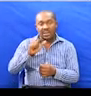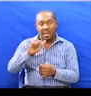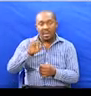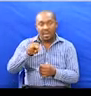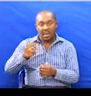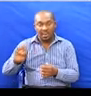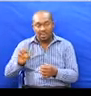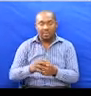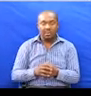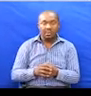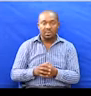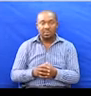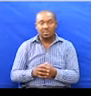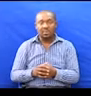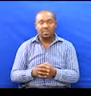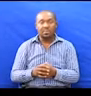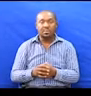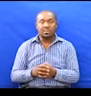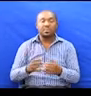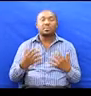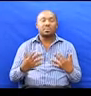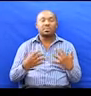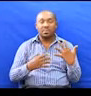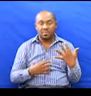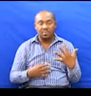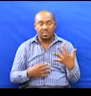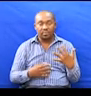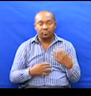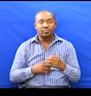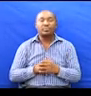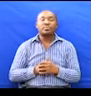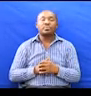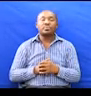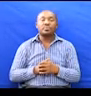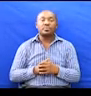color. It is colorless. And lastly, they are